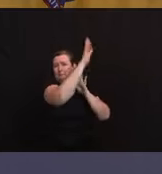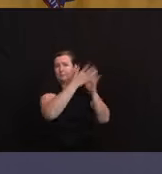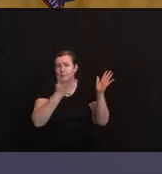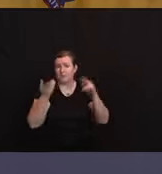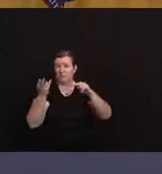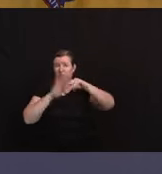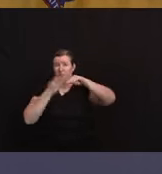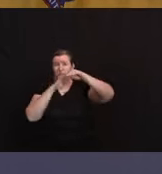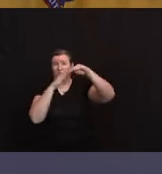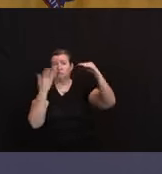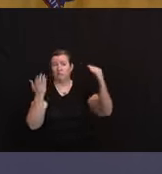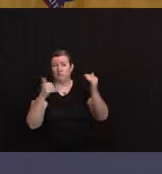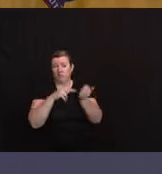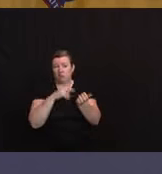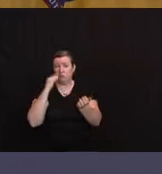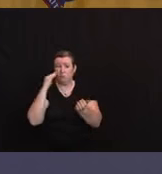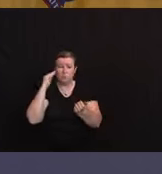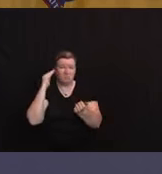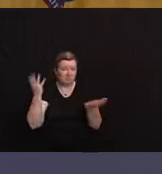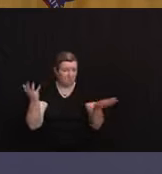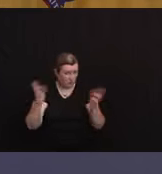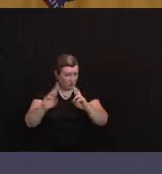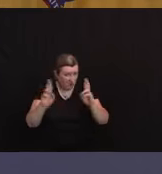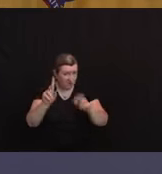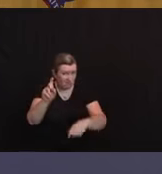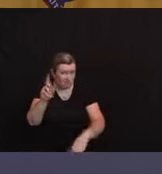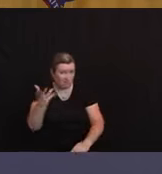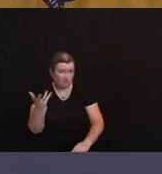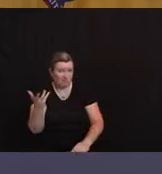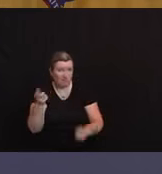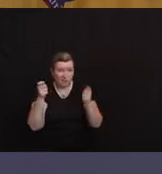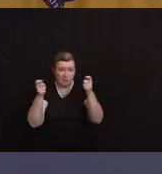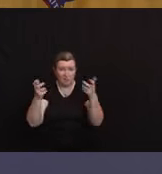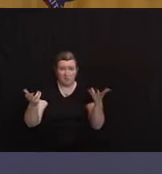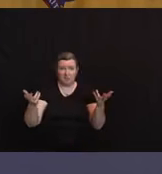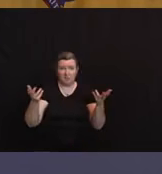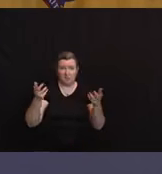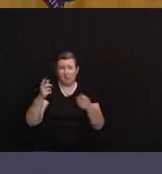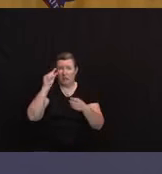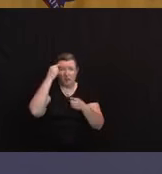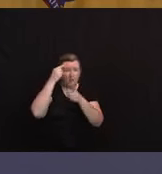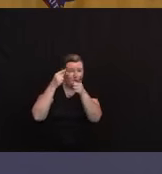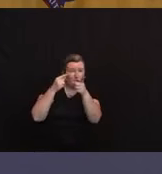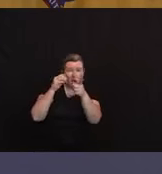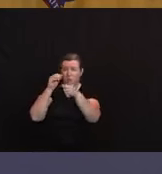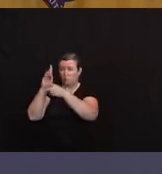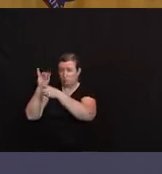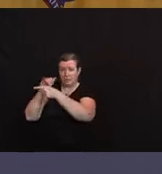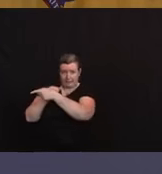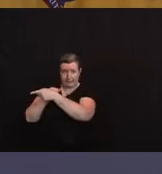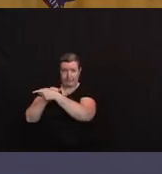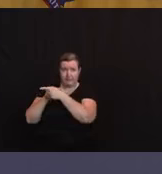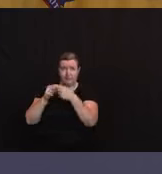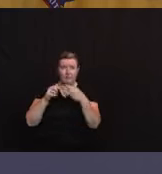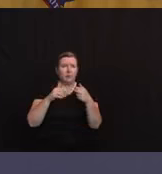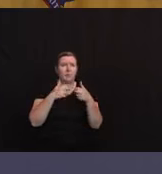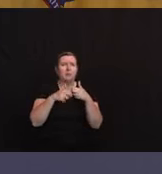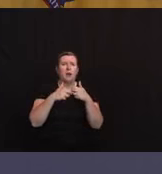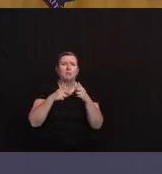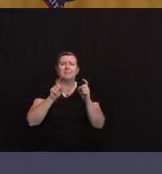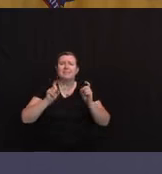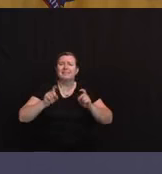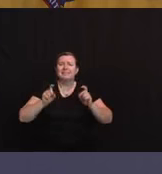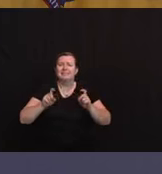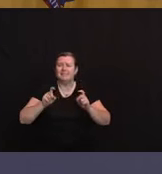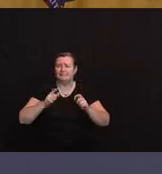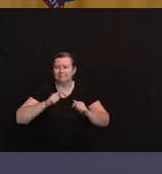nursing homes? And for both of you, you know, this issue of the longer testing, how much of a concern is that? I